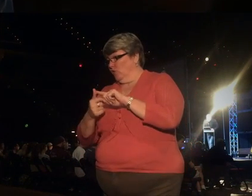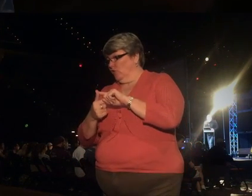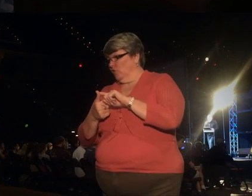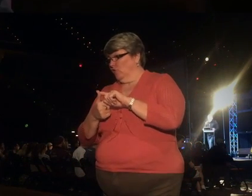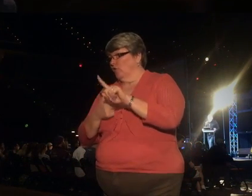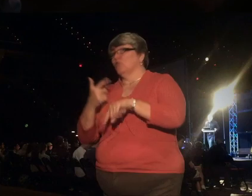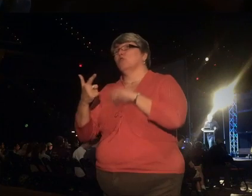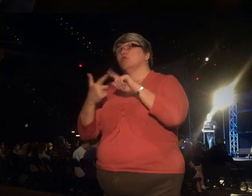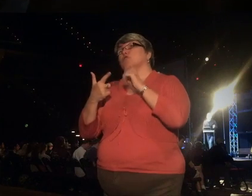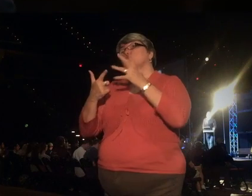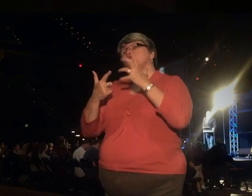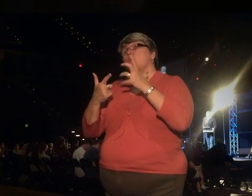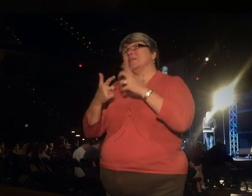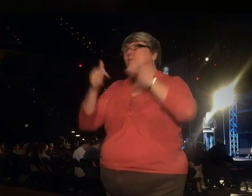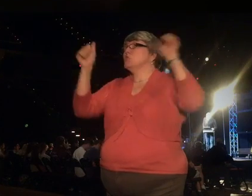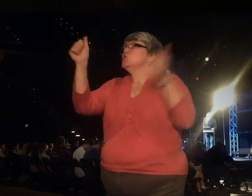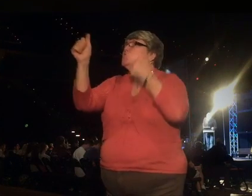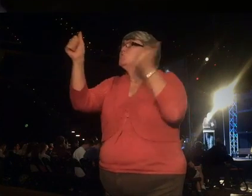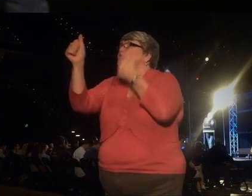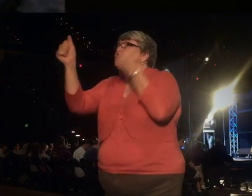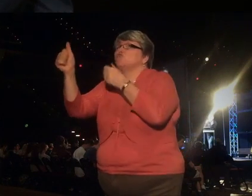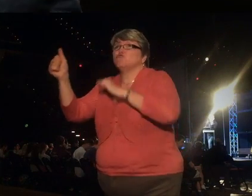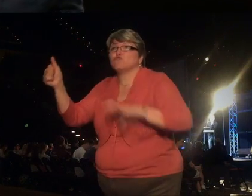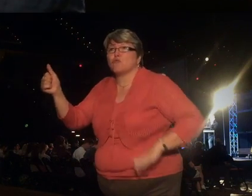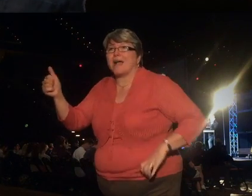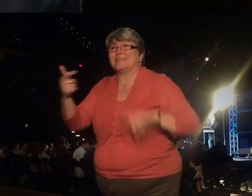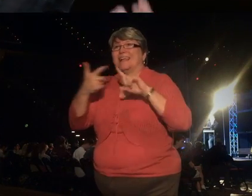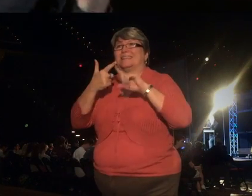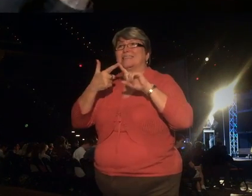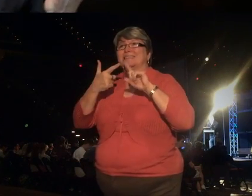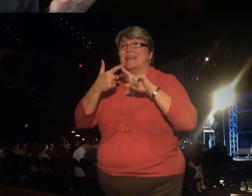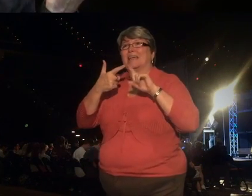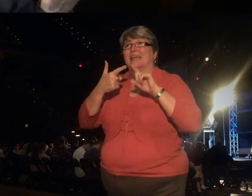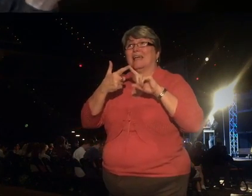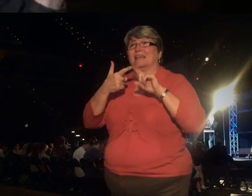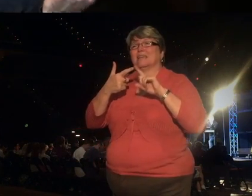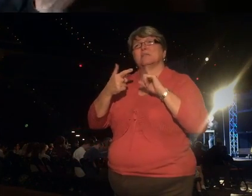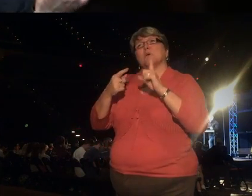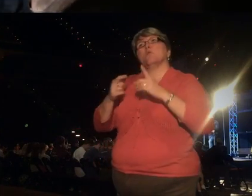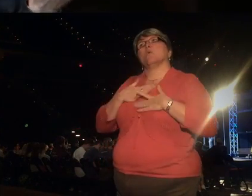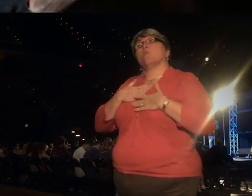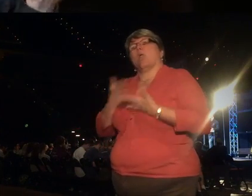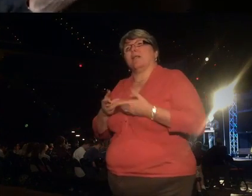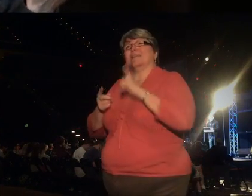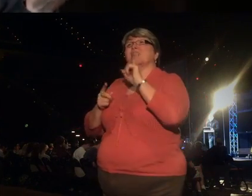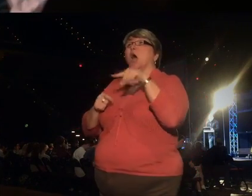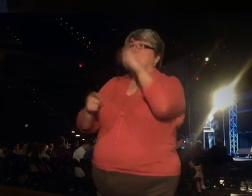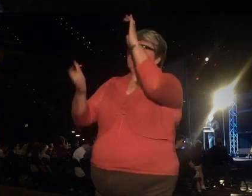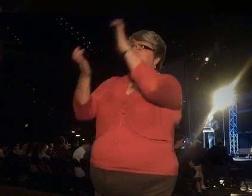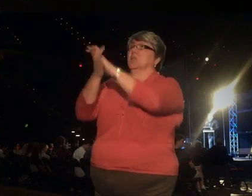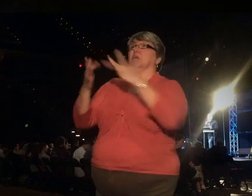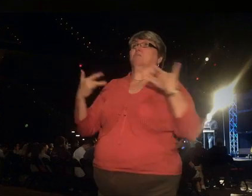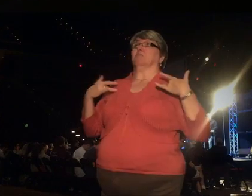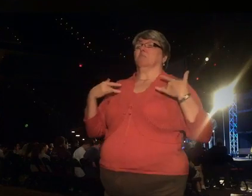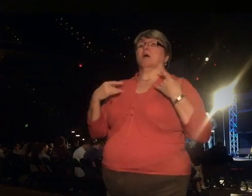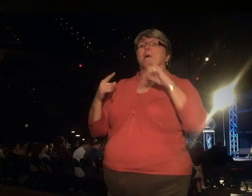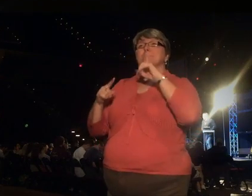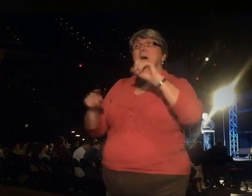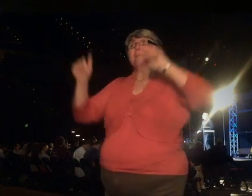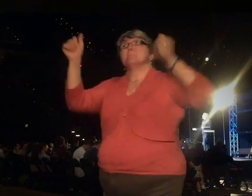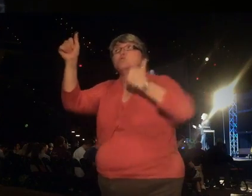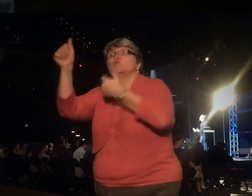want a pursuer of Christ. That's the second thing. A morally submitted believer, not just a believer in God, but a pursuer of God.